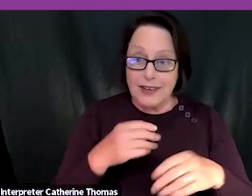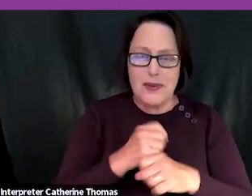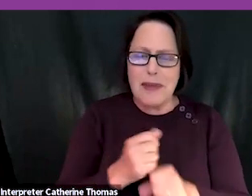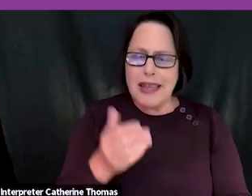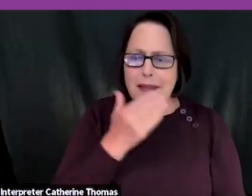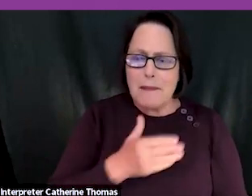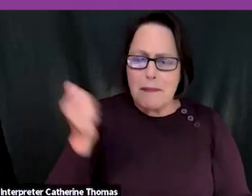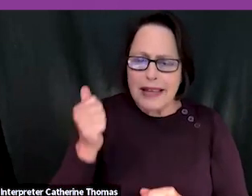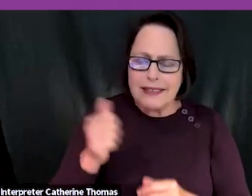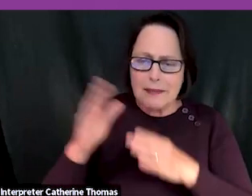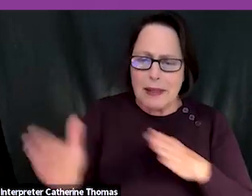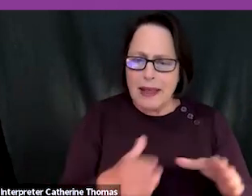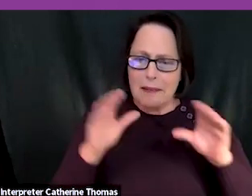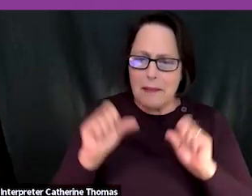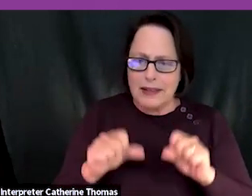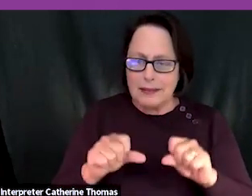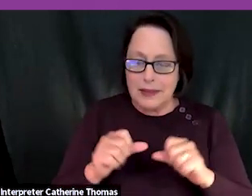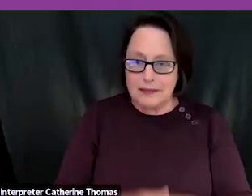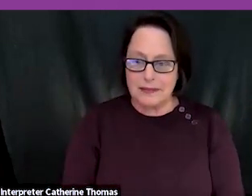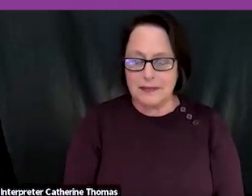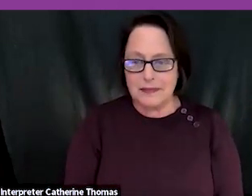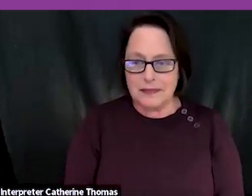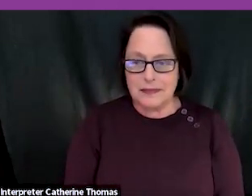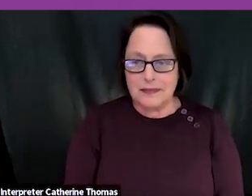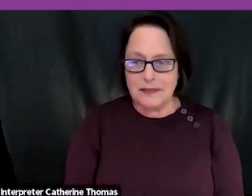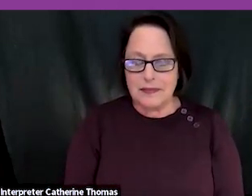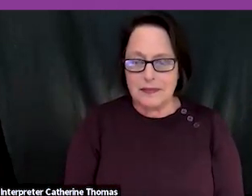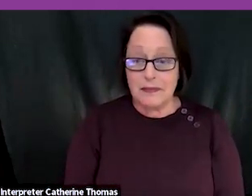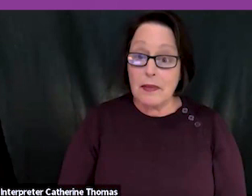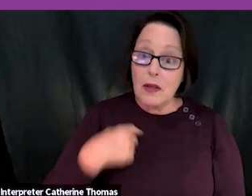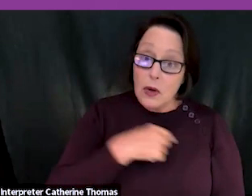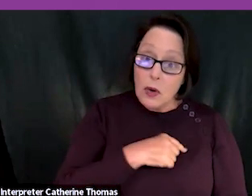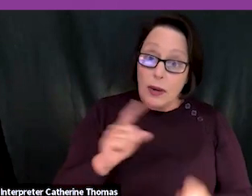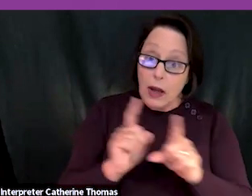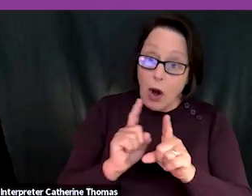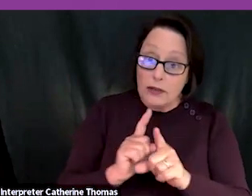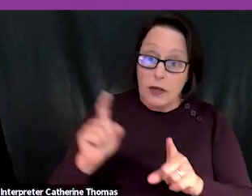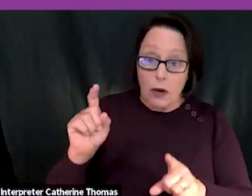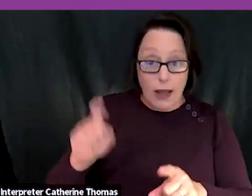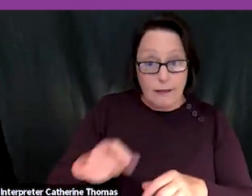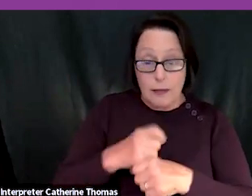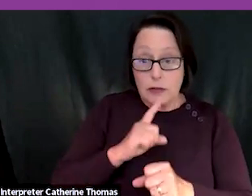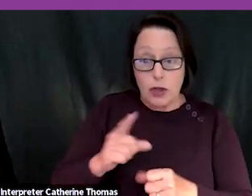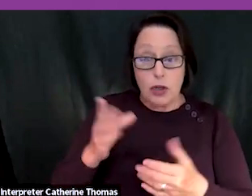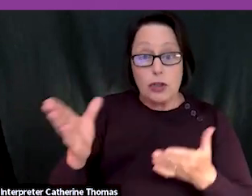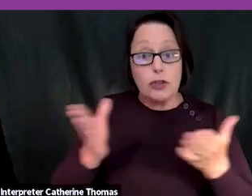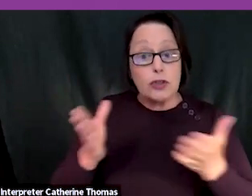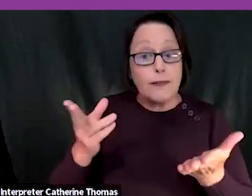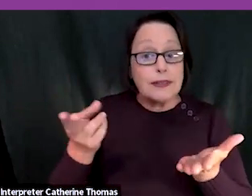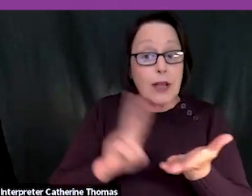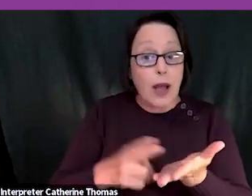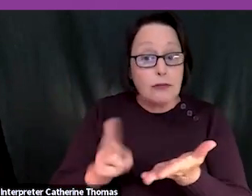of itself possible. We also need to ensure service contracts include